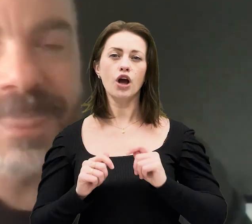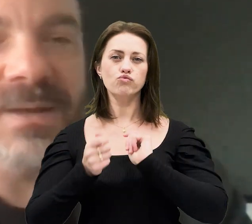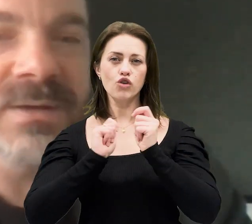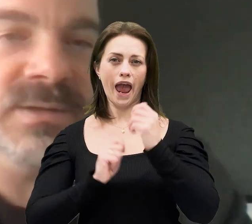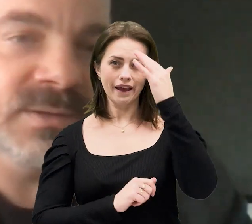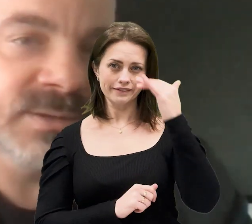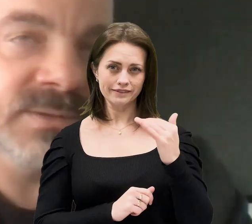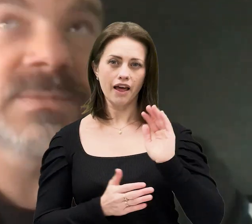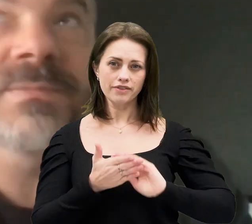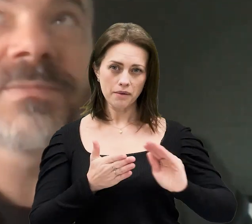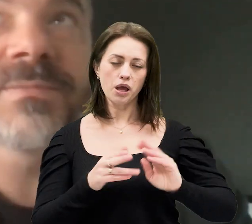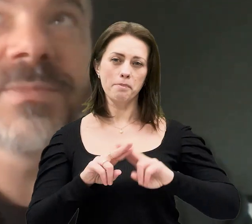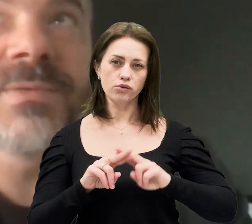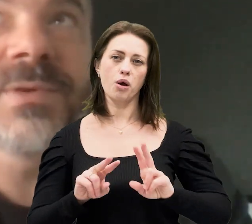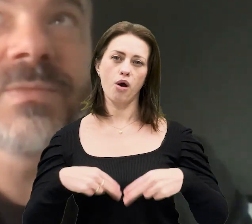box.